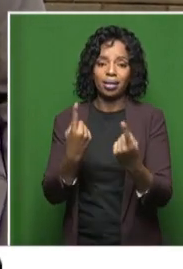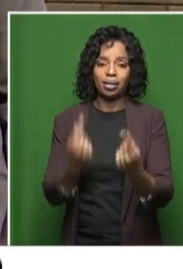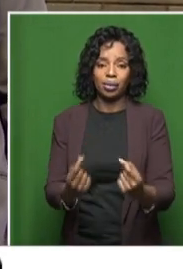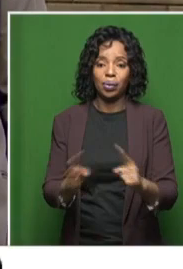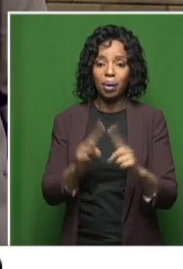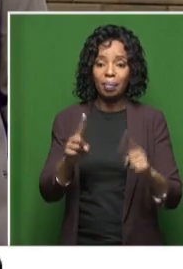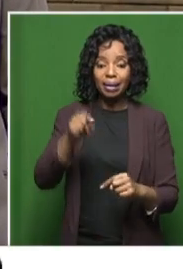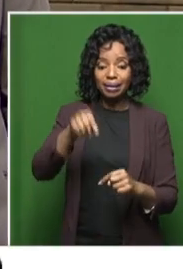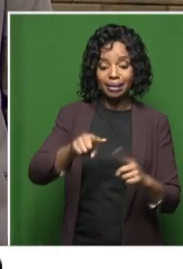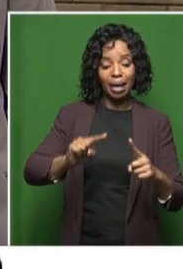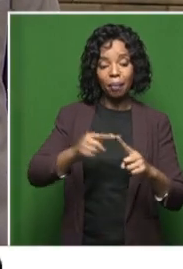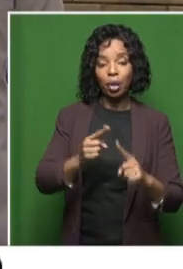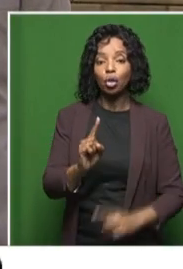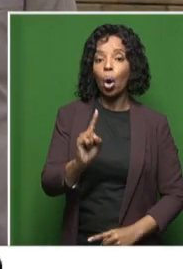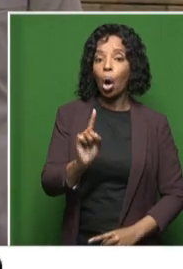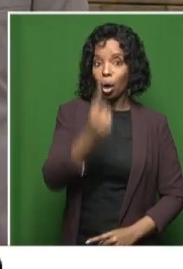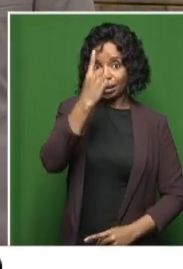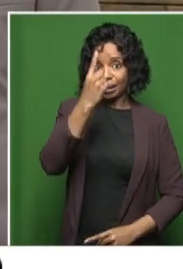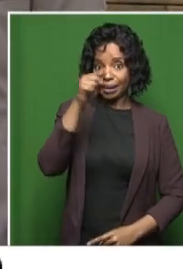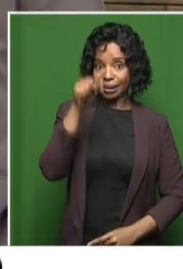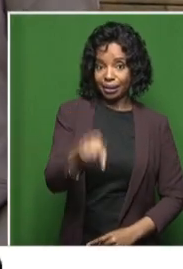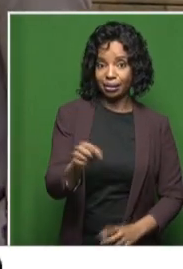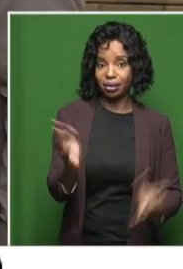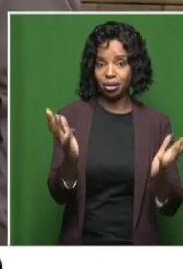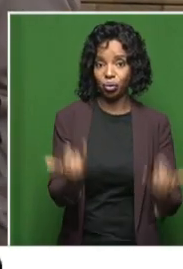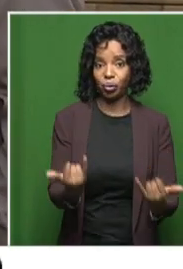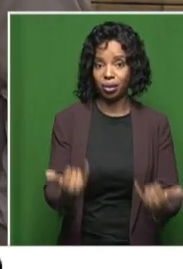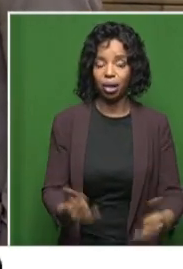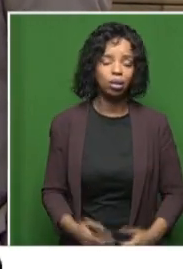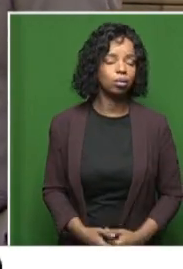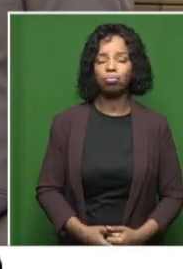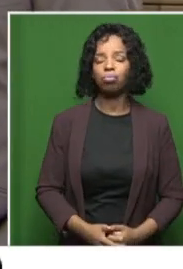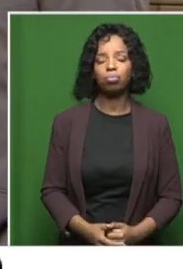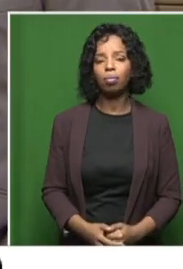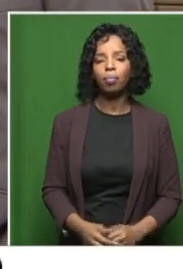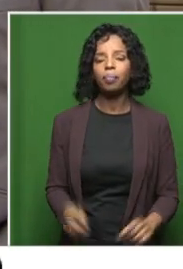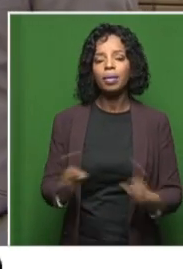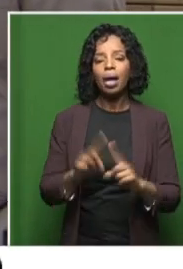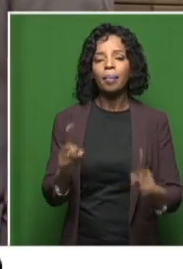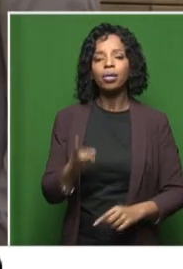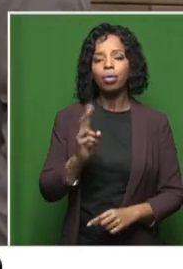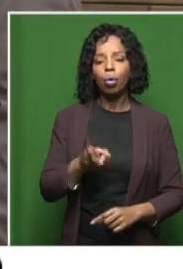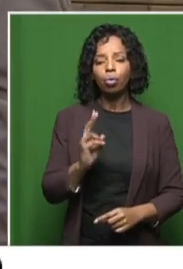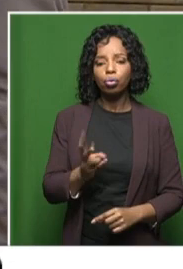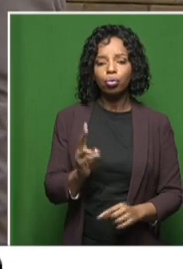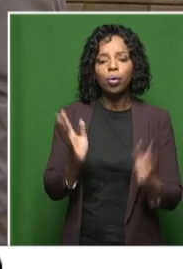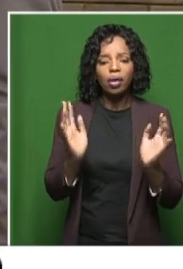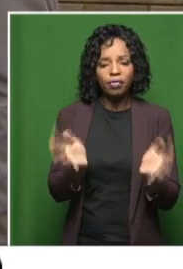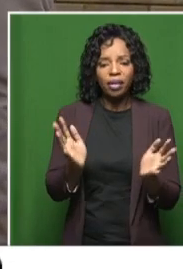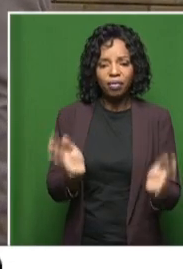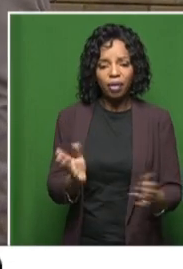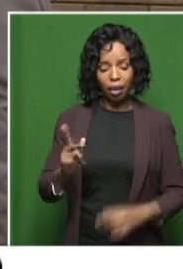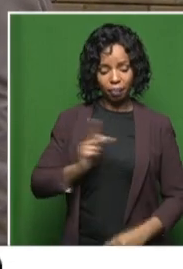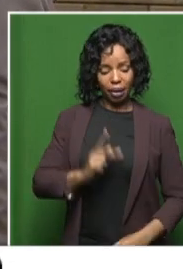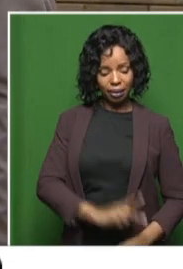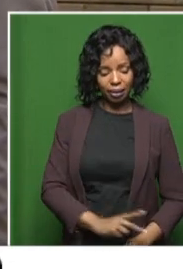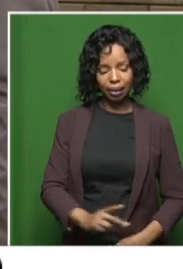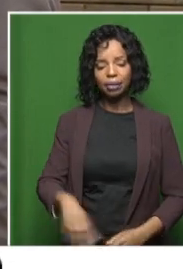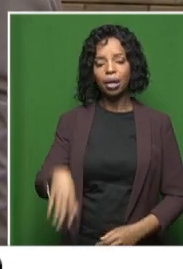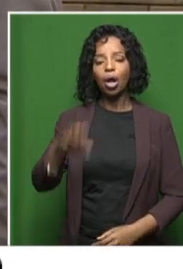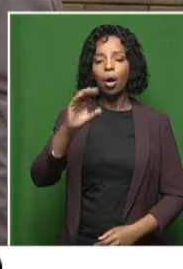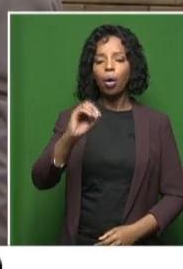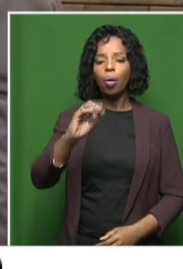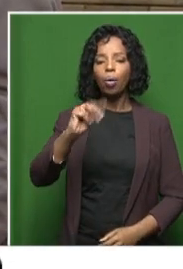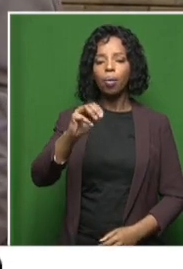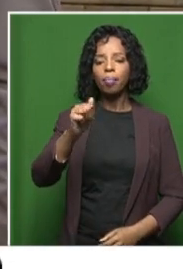bilateral meetings will be engaging on today. There's also a coup d'etat attempt that was there in Guinea-Bissau, and how President Embaló and the government there survived that